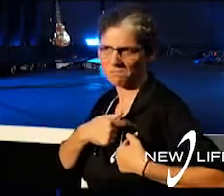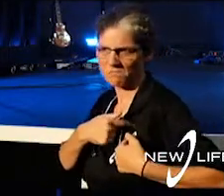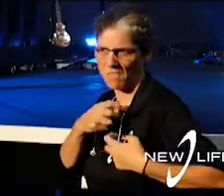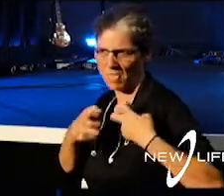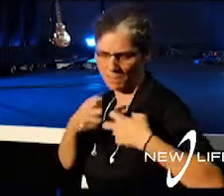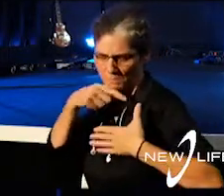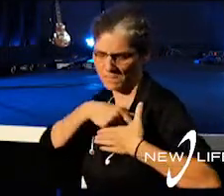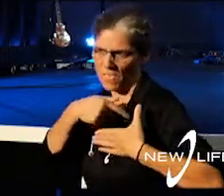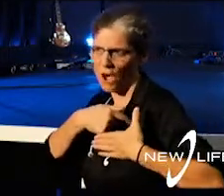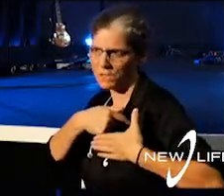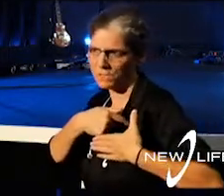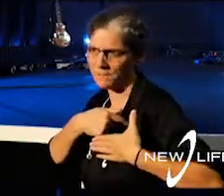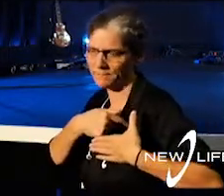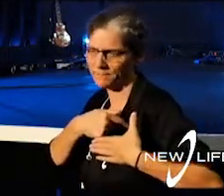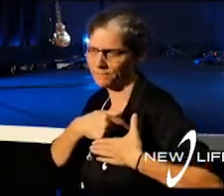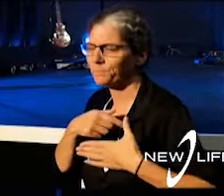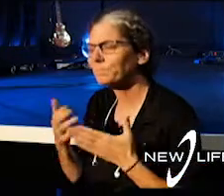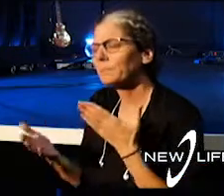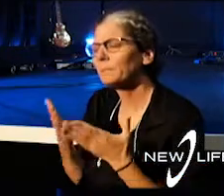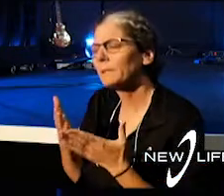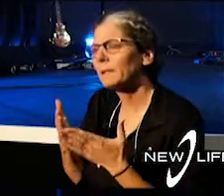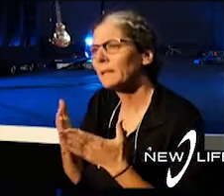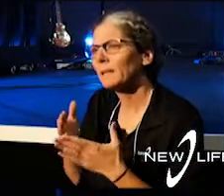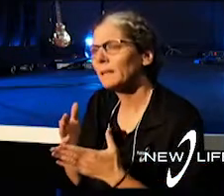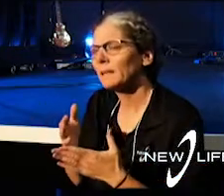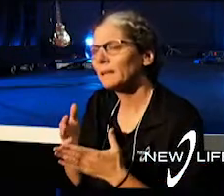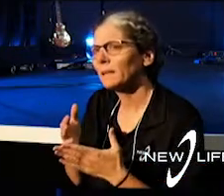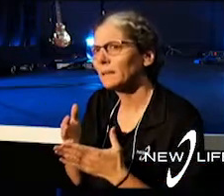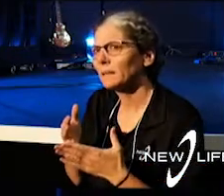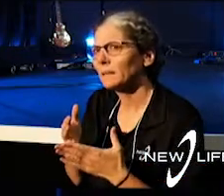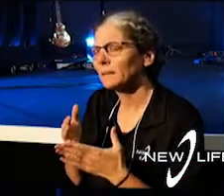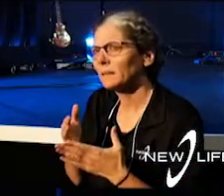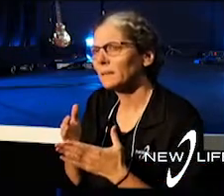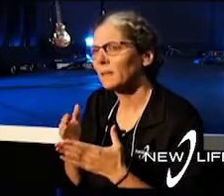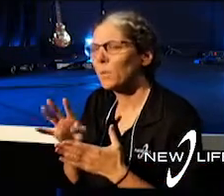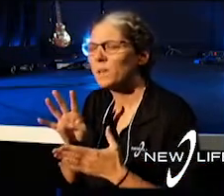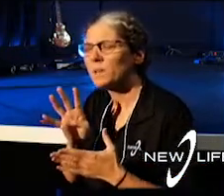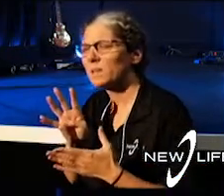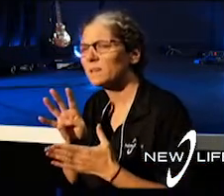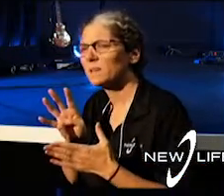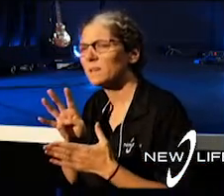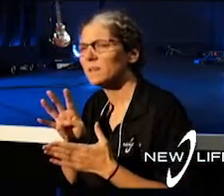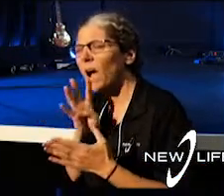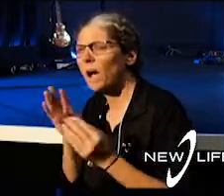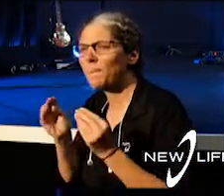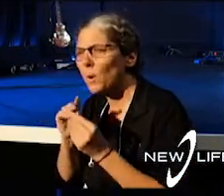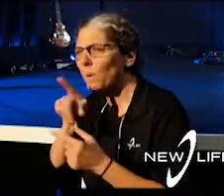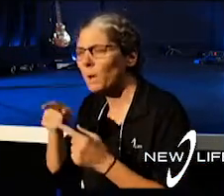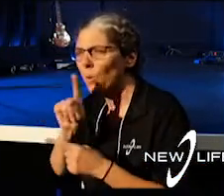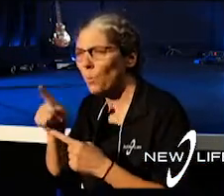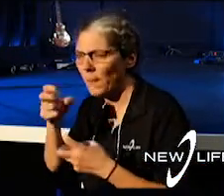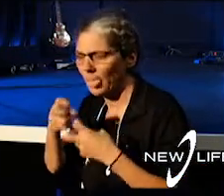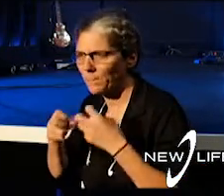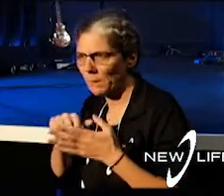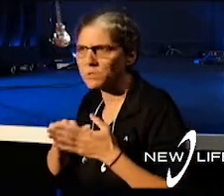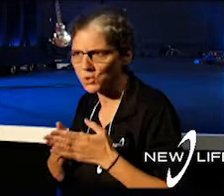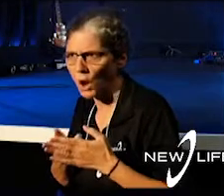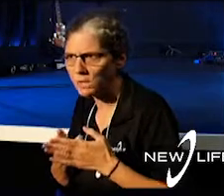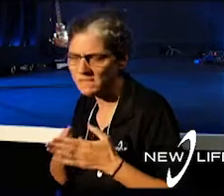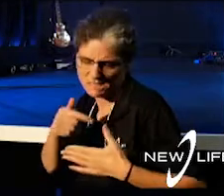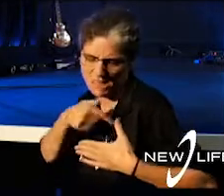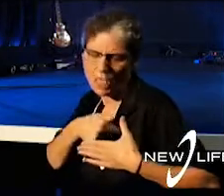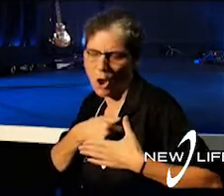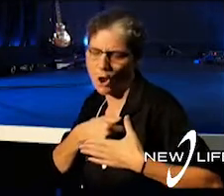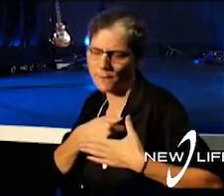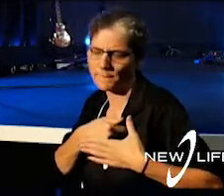word desire here comes from the Greek word hedonin, which is where we get the word hedonism from. And basically what